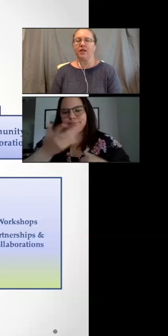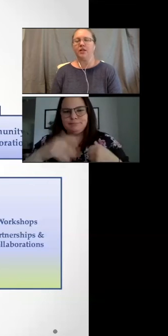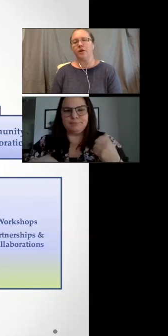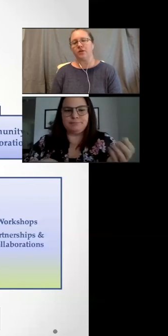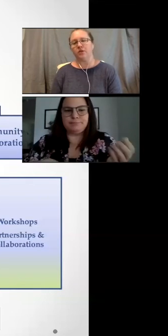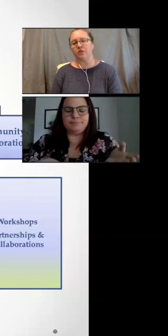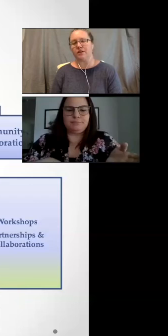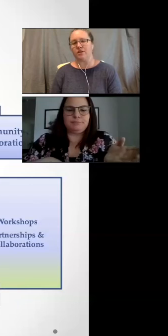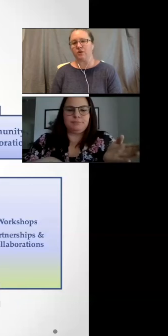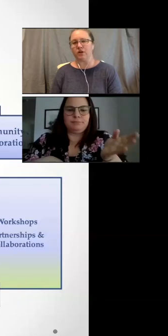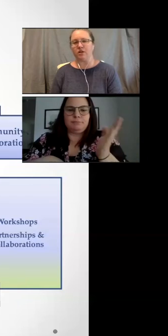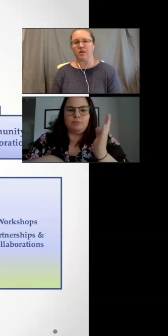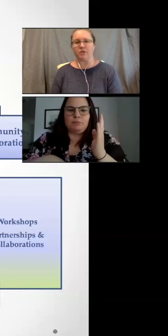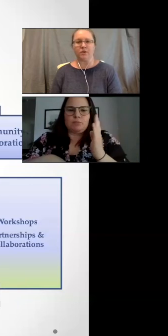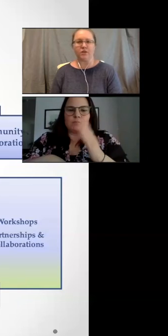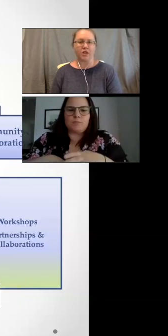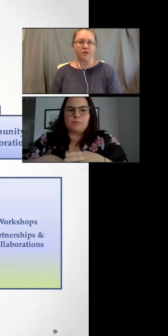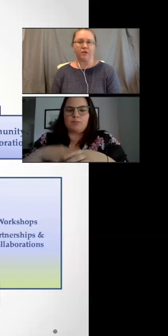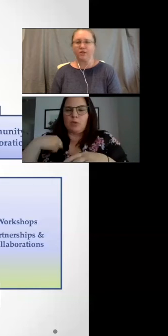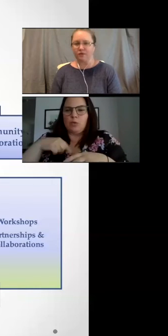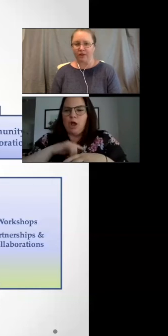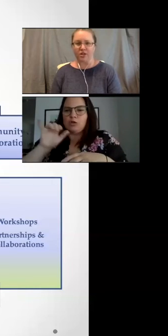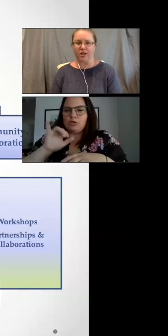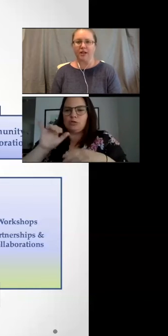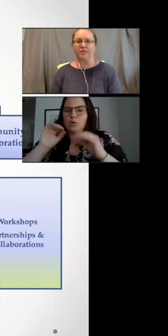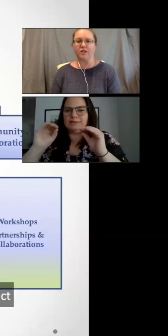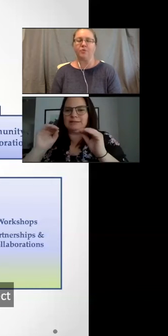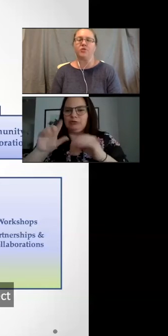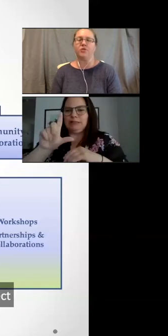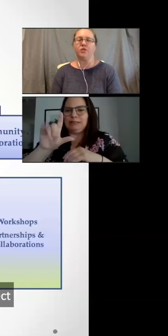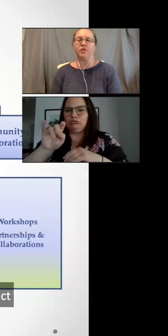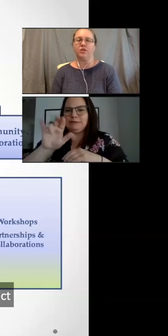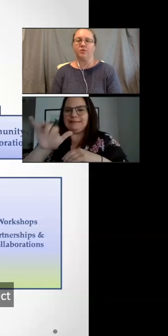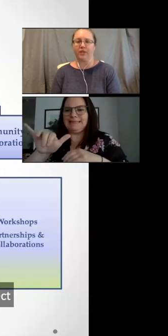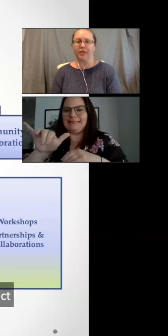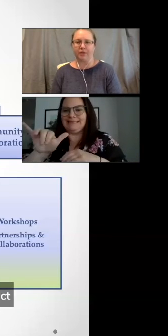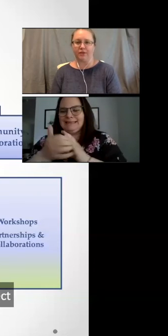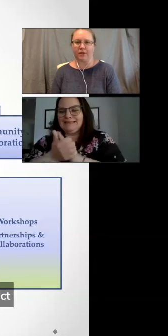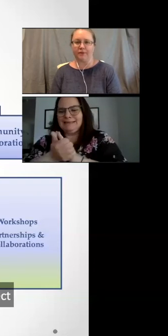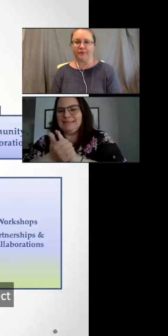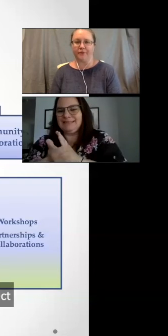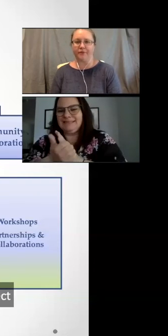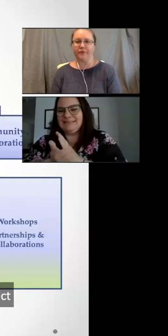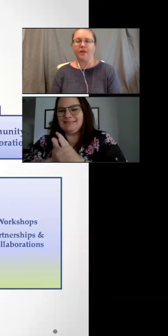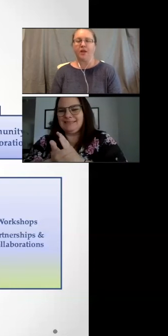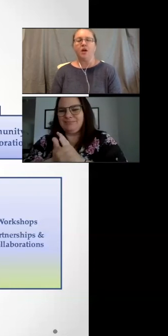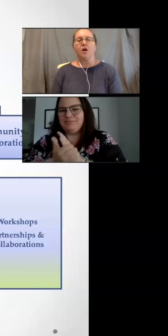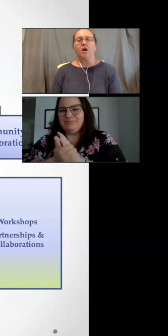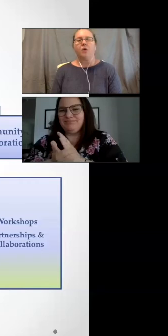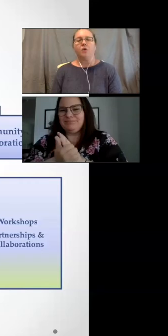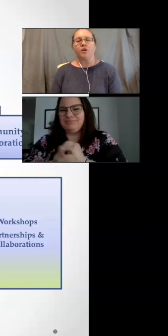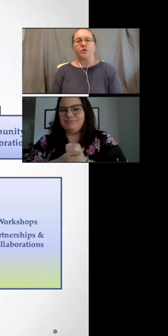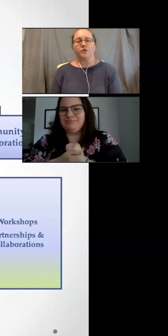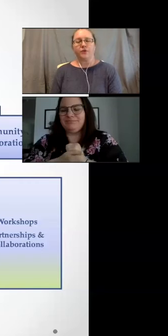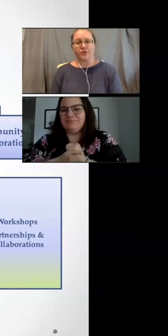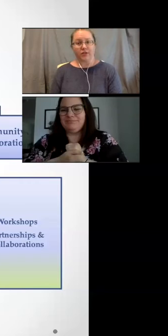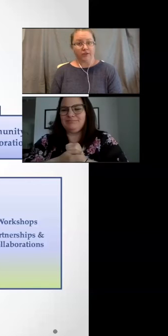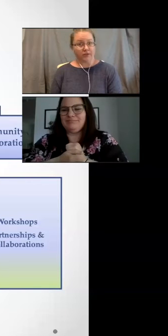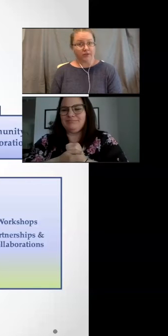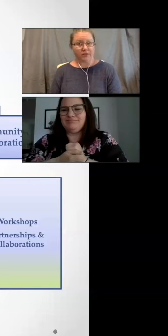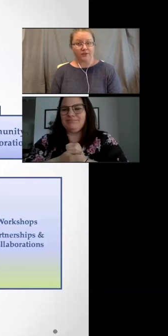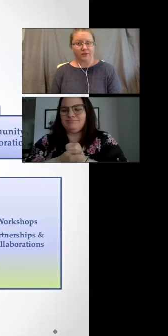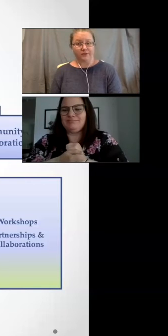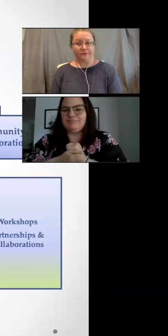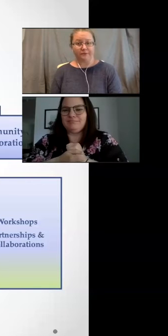sure that anyone who is in direct contact with that child or cares for that child has the opportunity to communicate with them. We also focus on